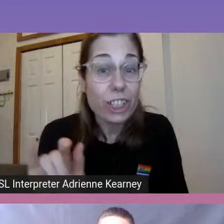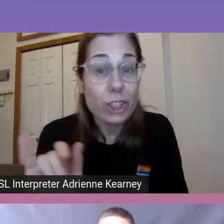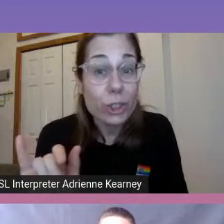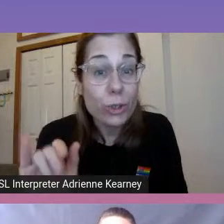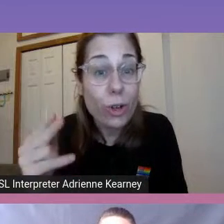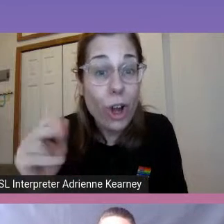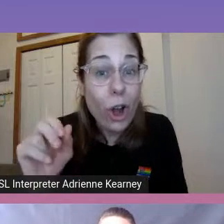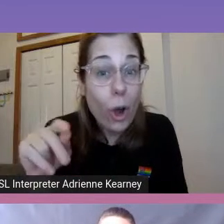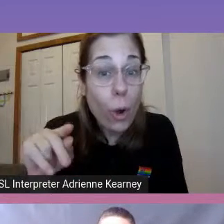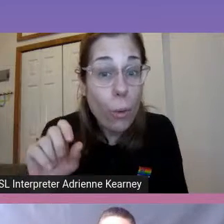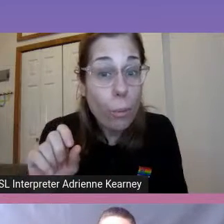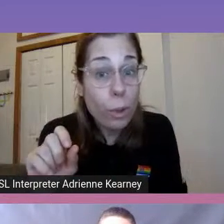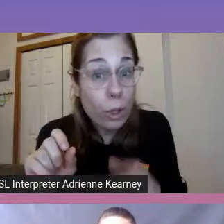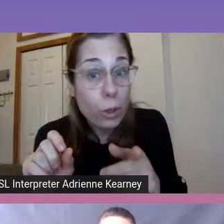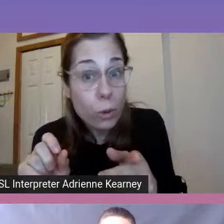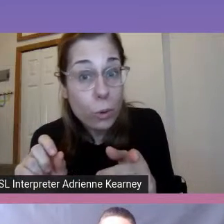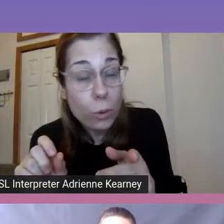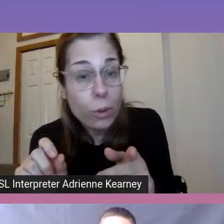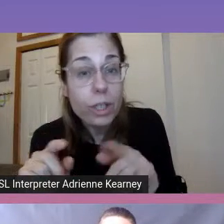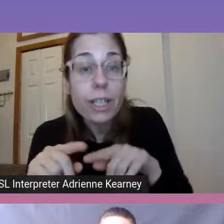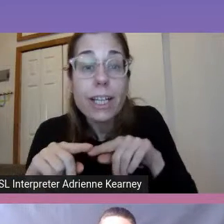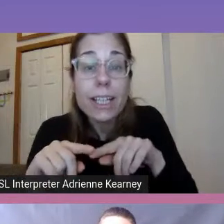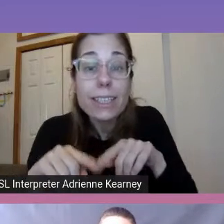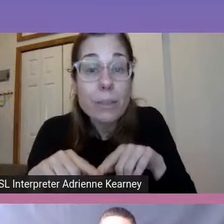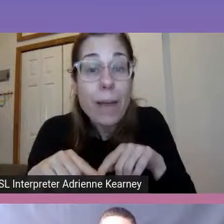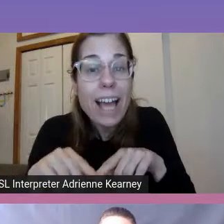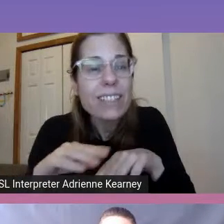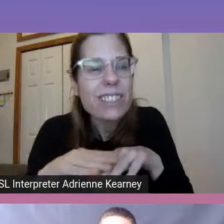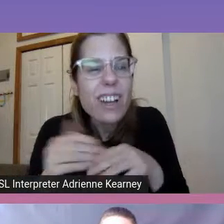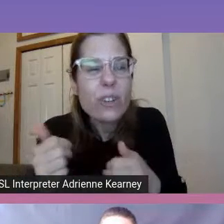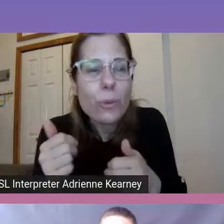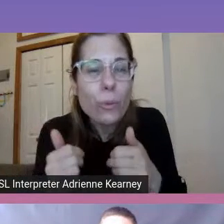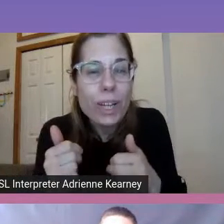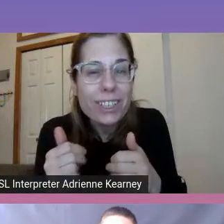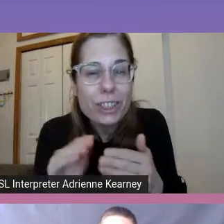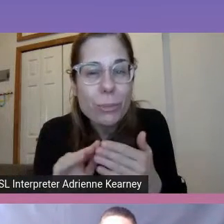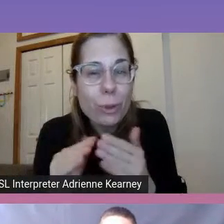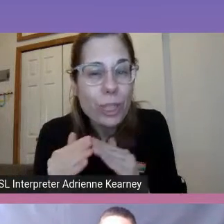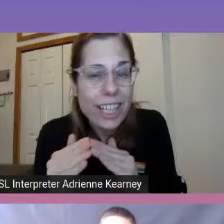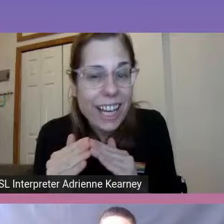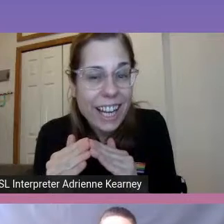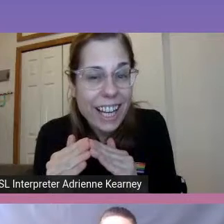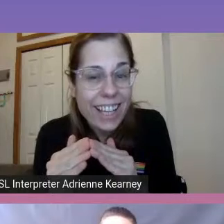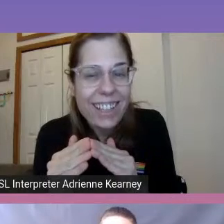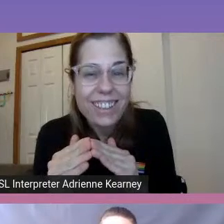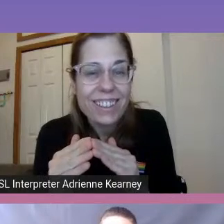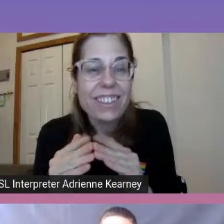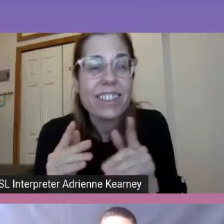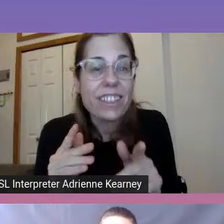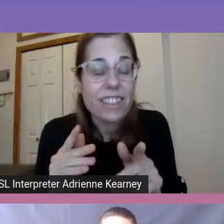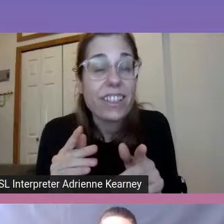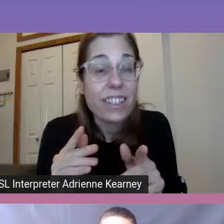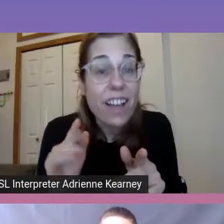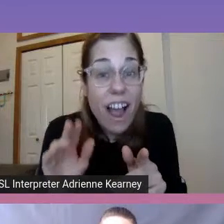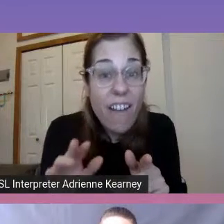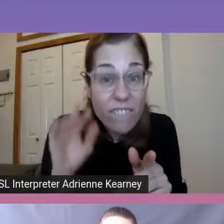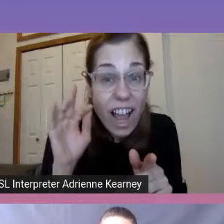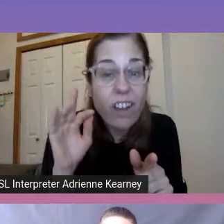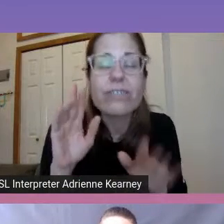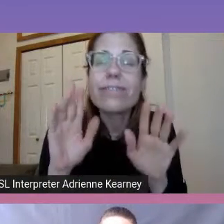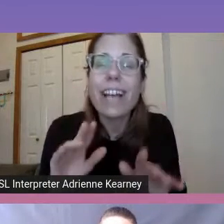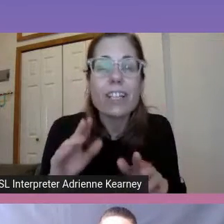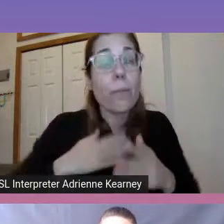too? I think it depends on which community we're talking about, because I think I found different communities at different points in my